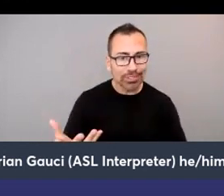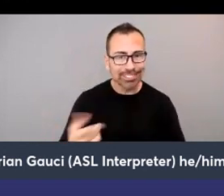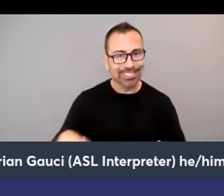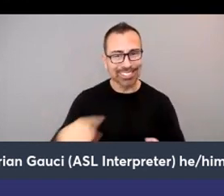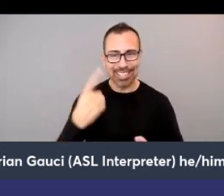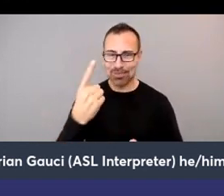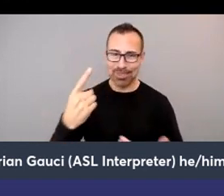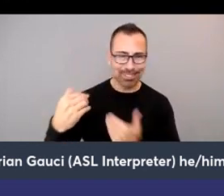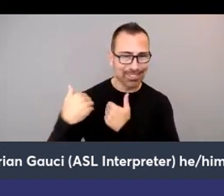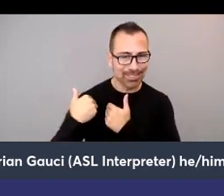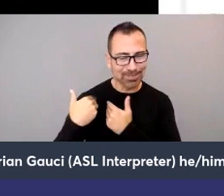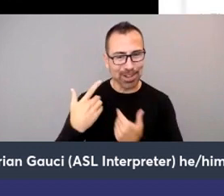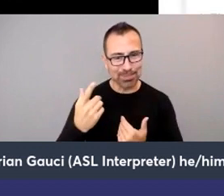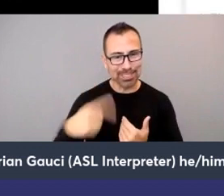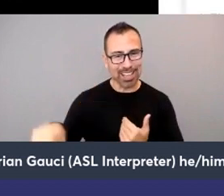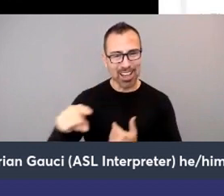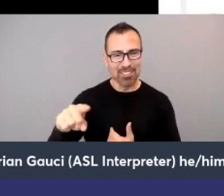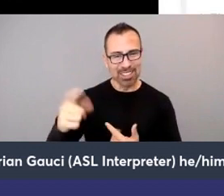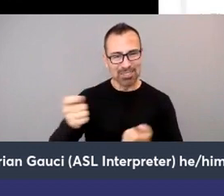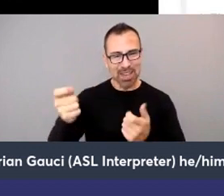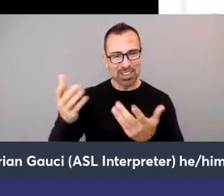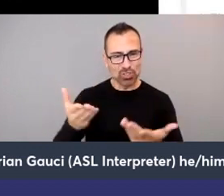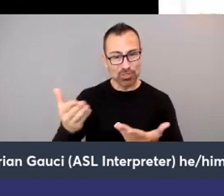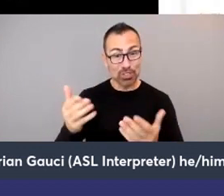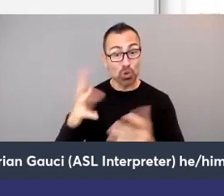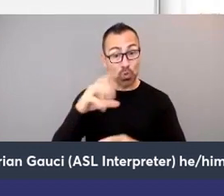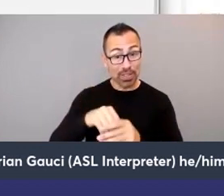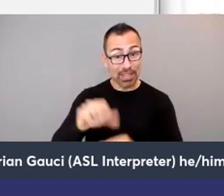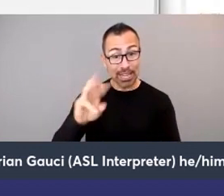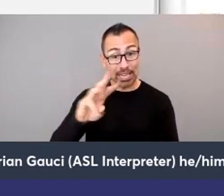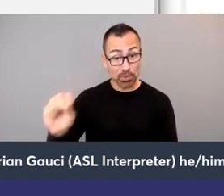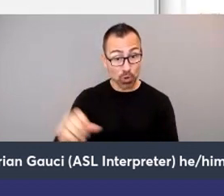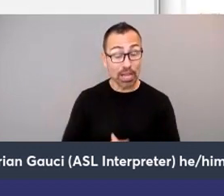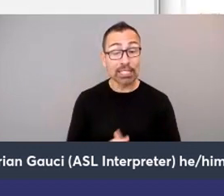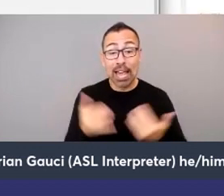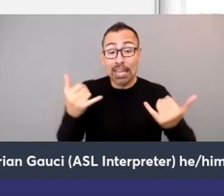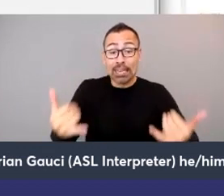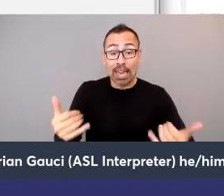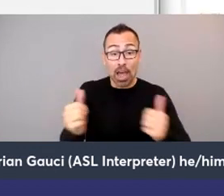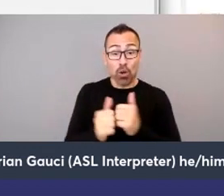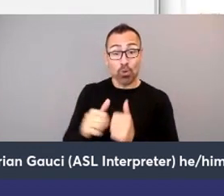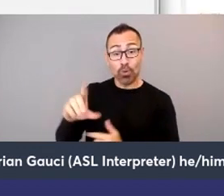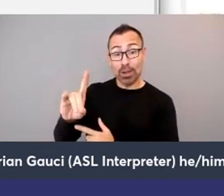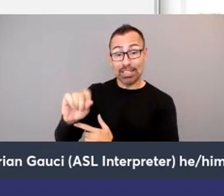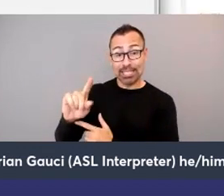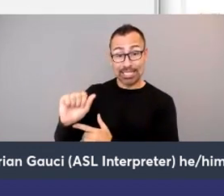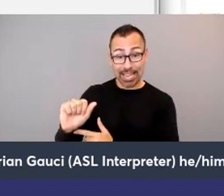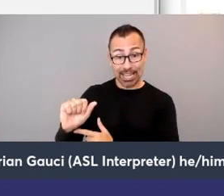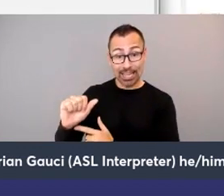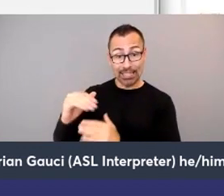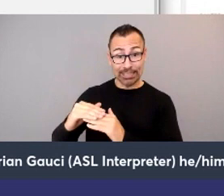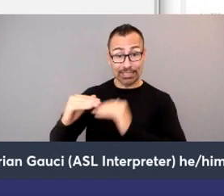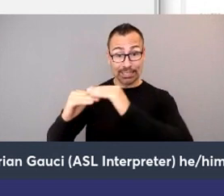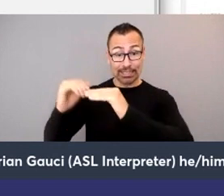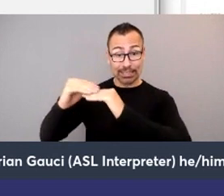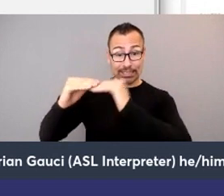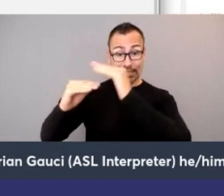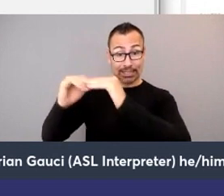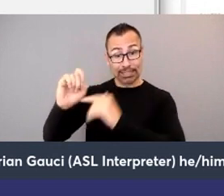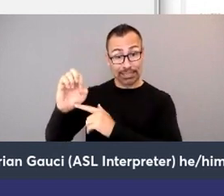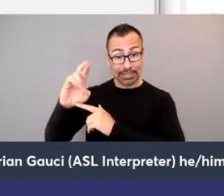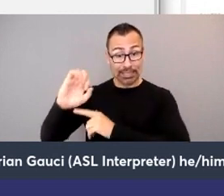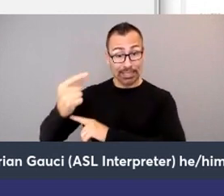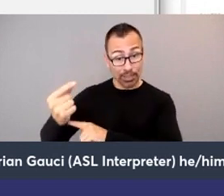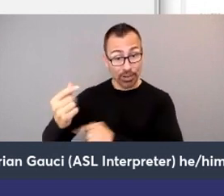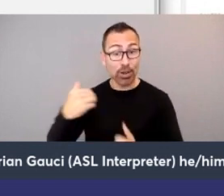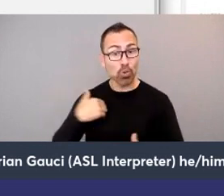from AWS. And with data tiering, we introduced a new set of metrics. So you can also be